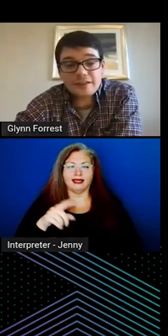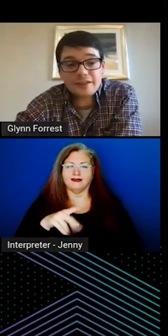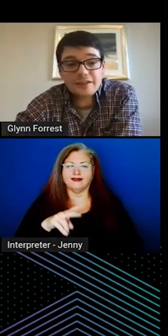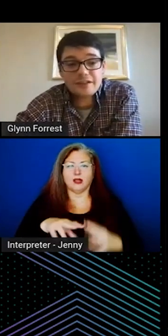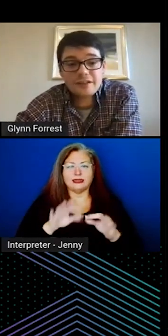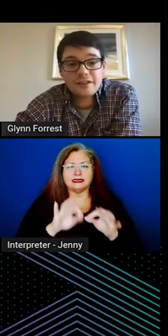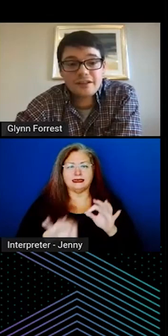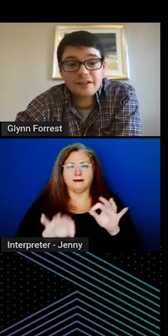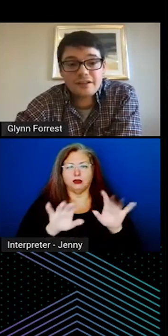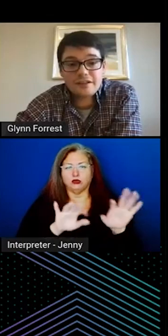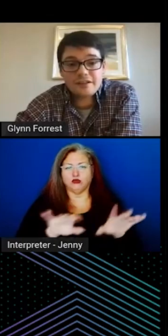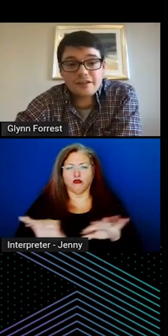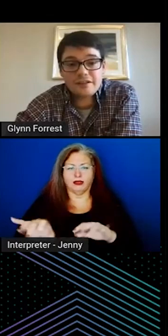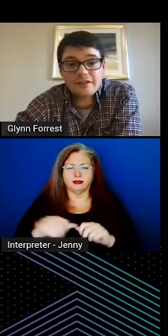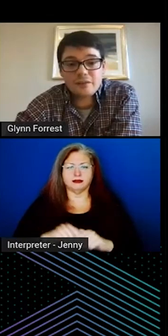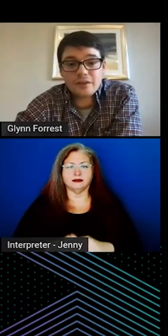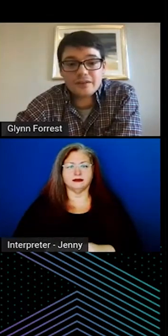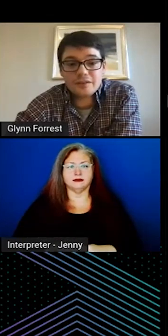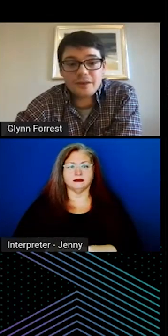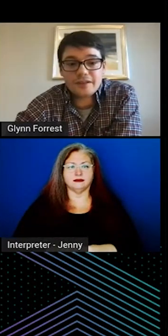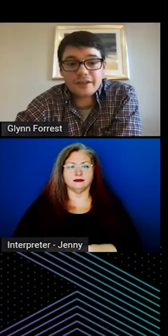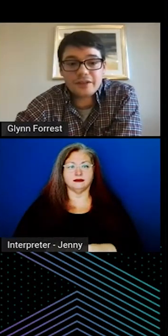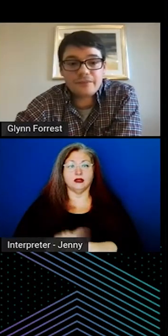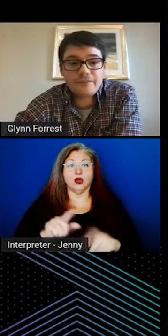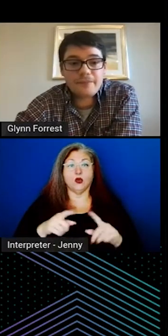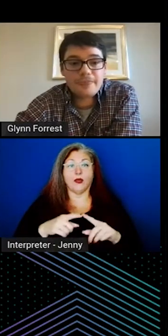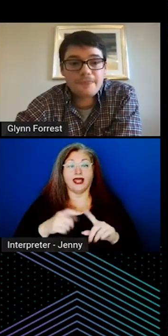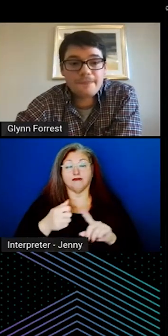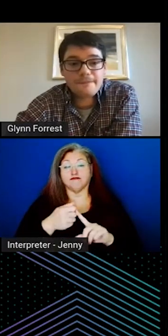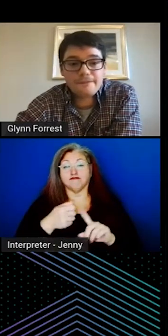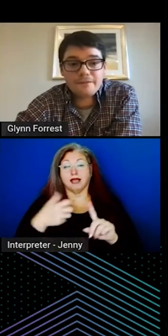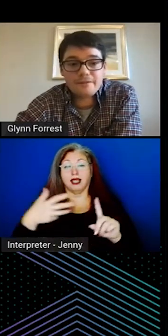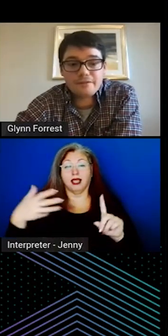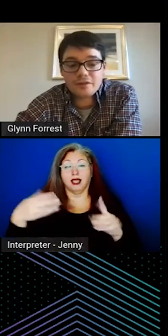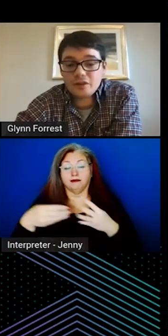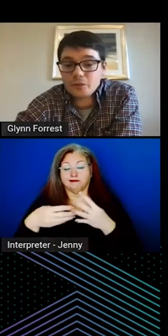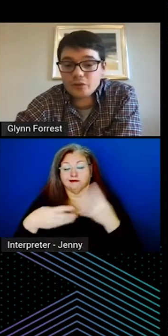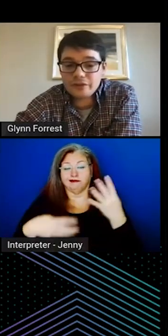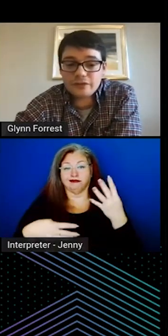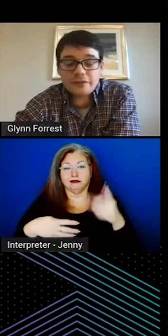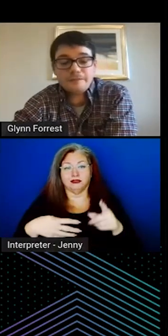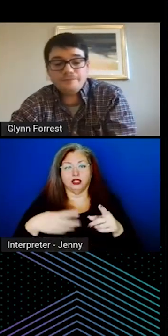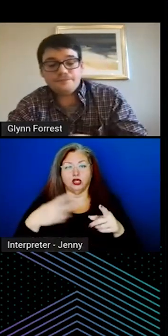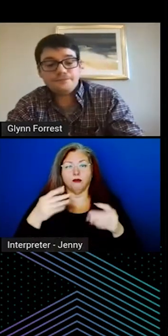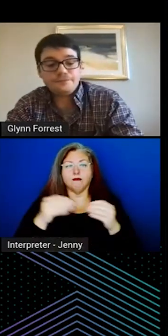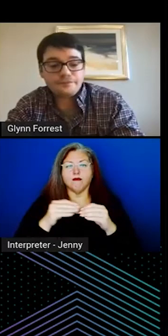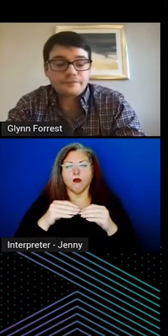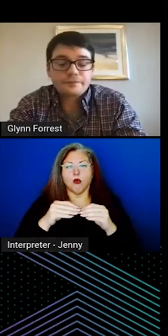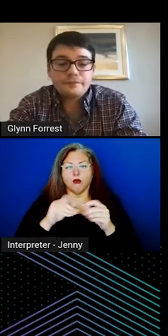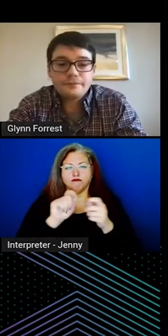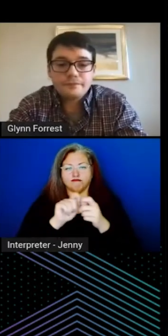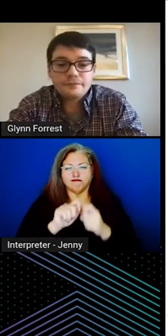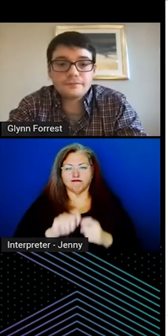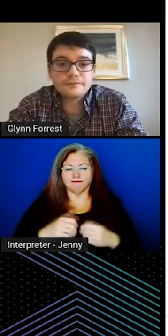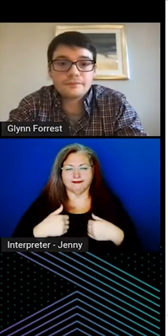write. And when it's expanded out, it's a lot more involved.